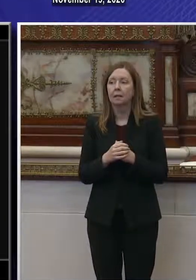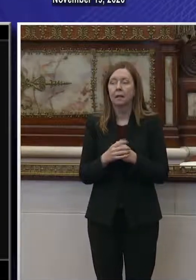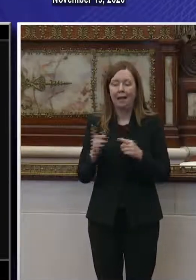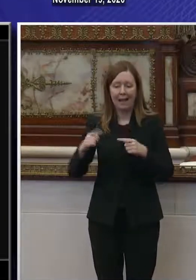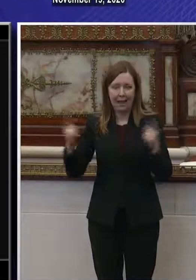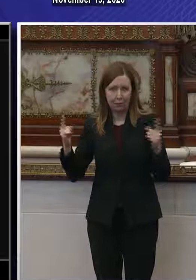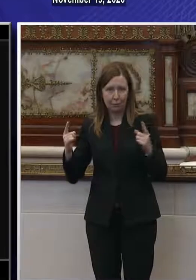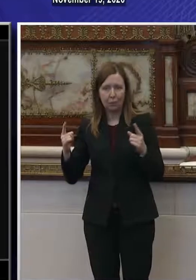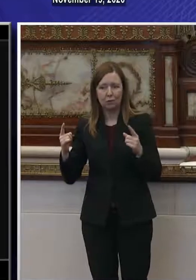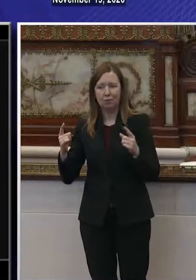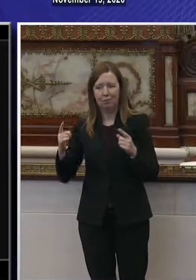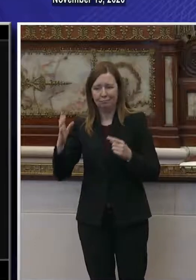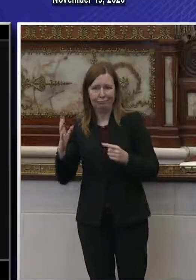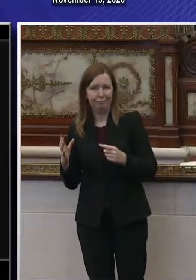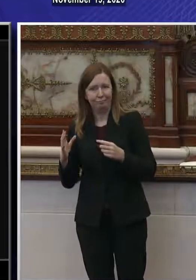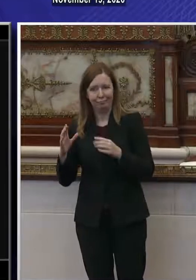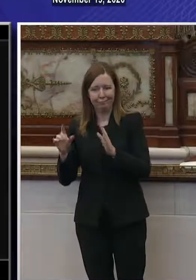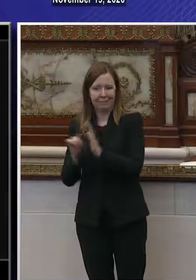adverse reactions and so forth.